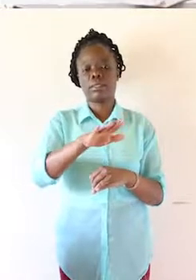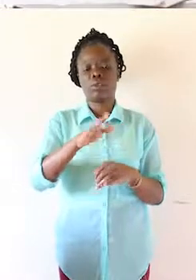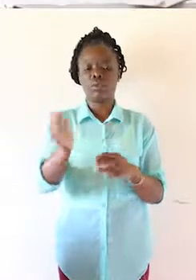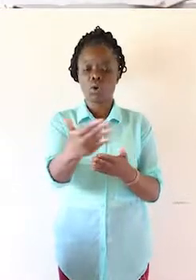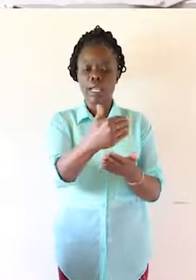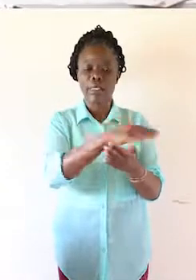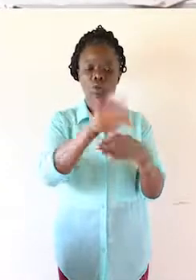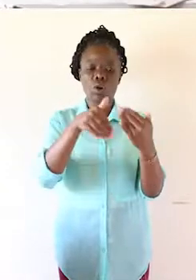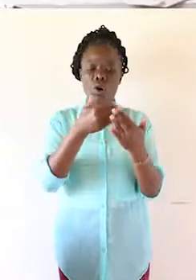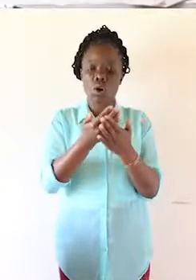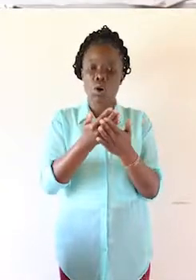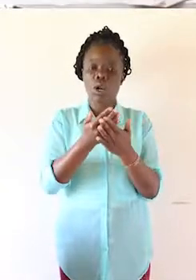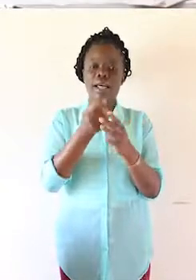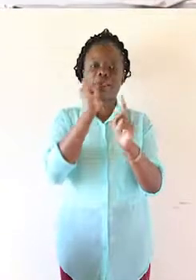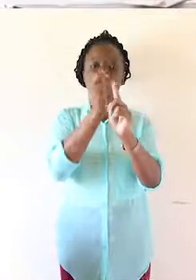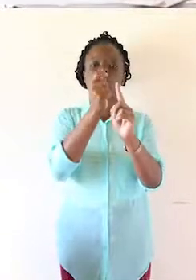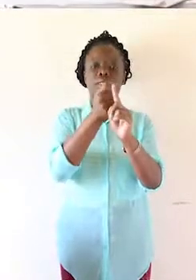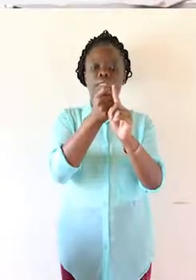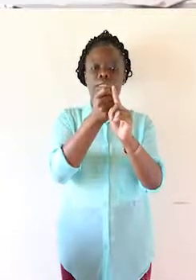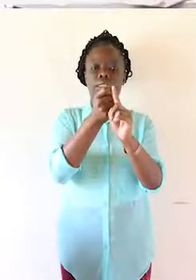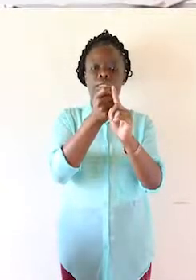Yes, so you collect all the tools.